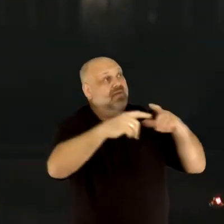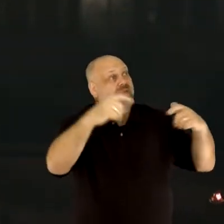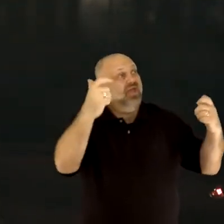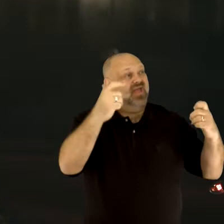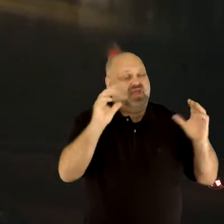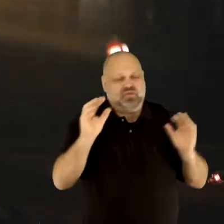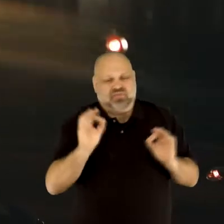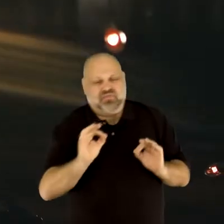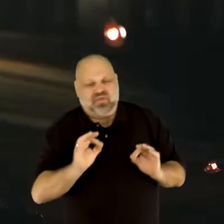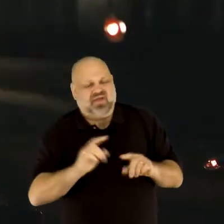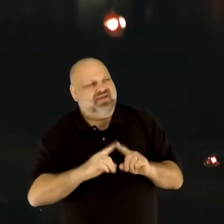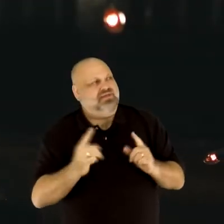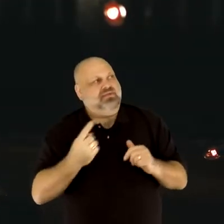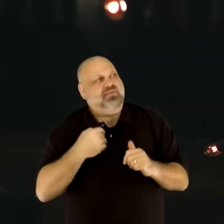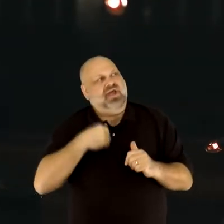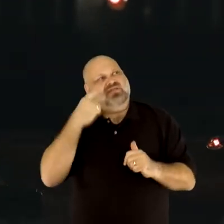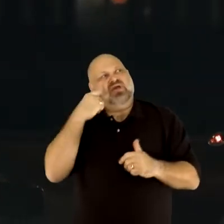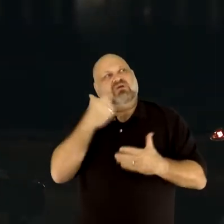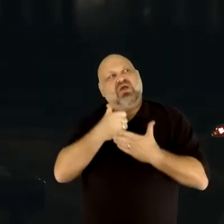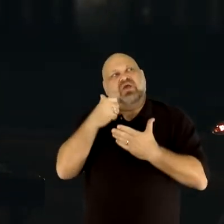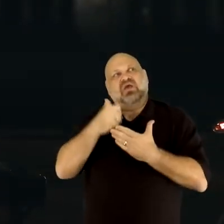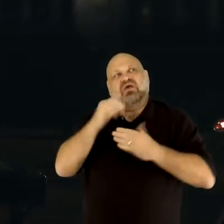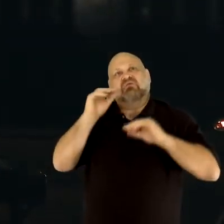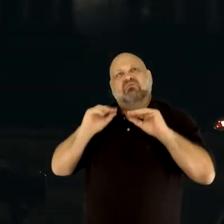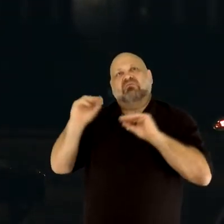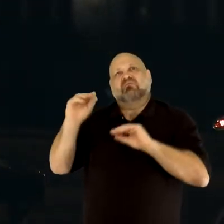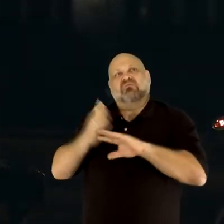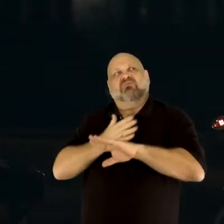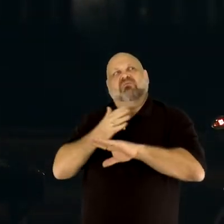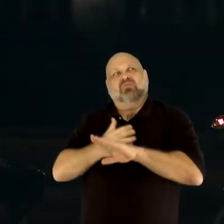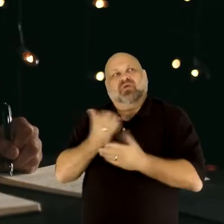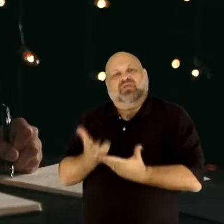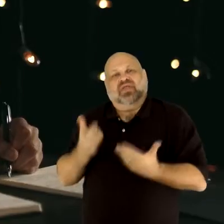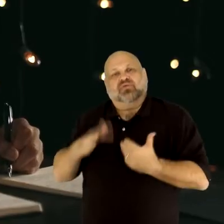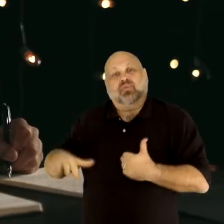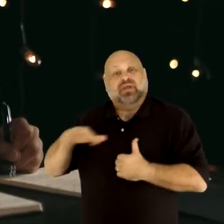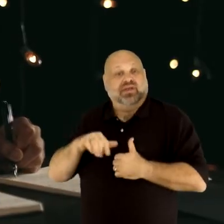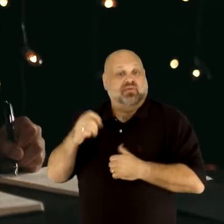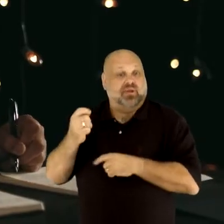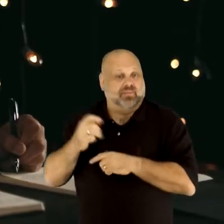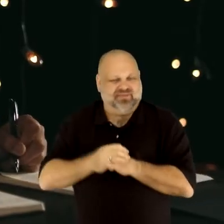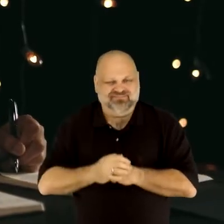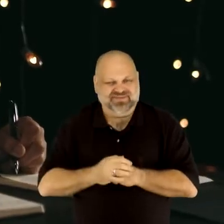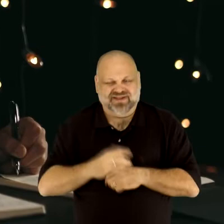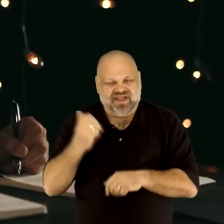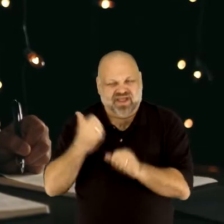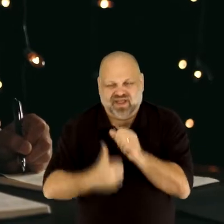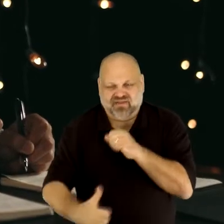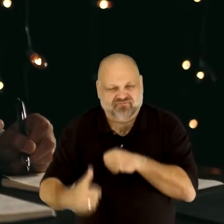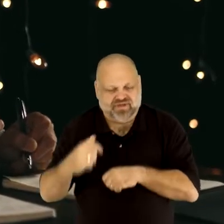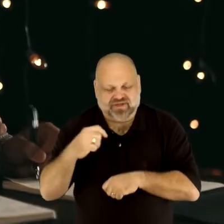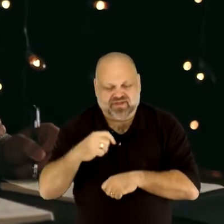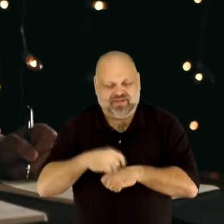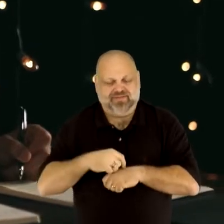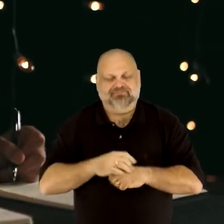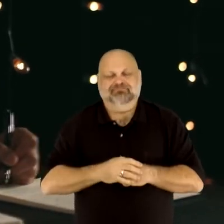small. Usually it was something I thought would spruce things up around here a bit. And